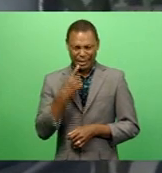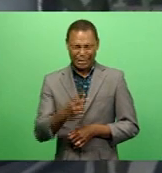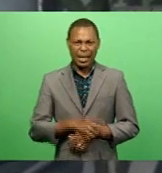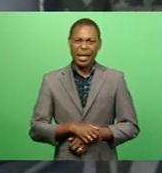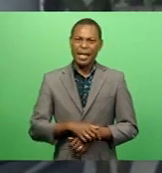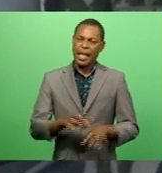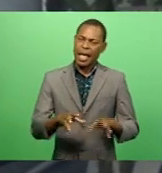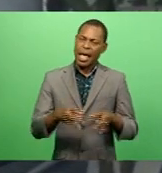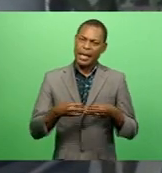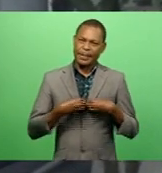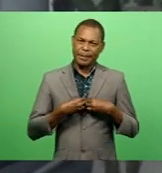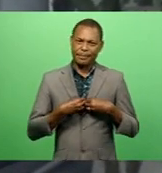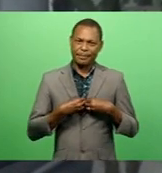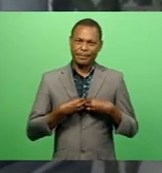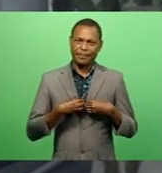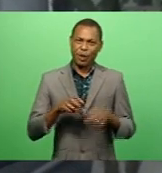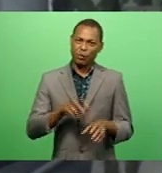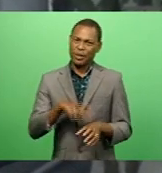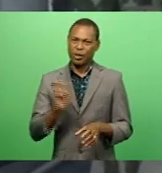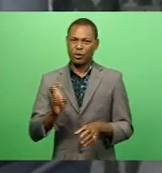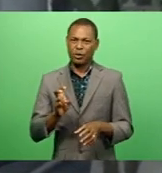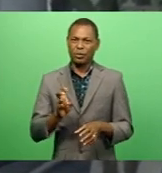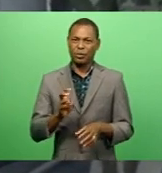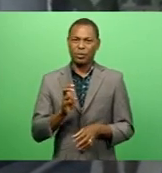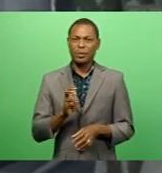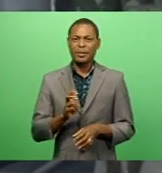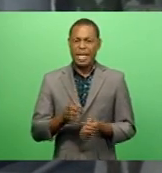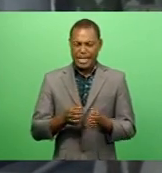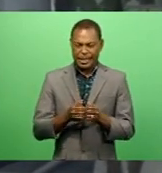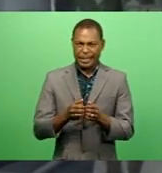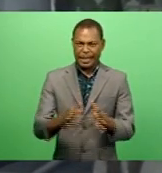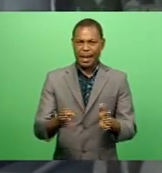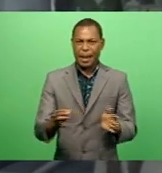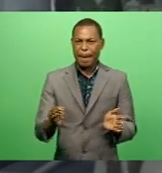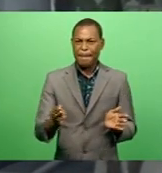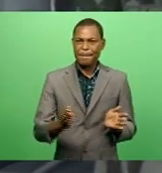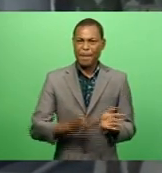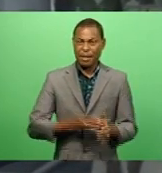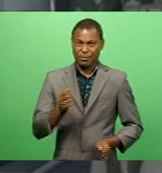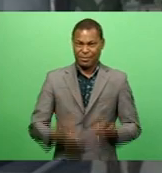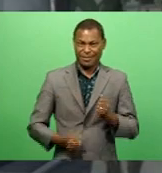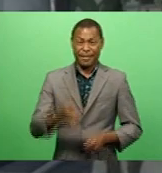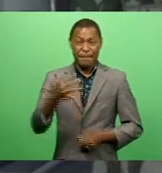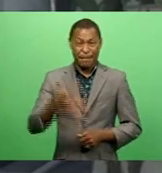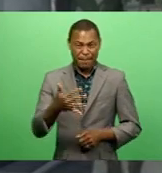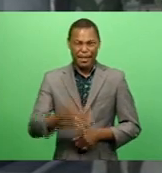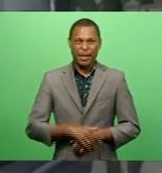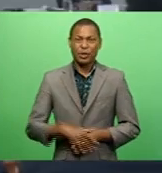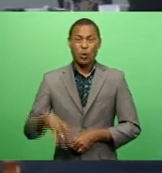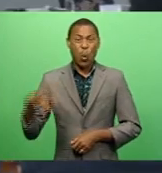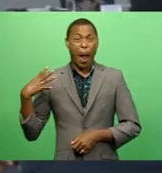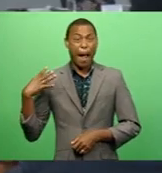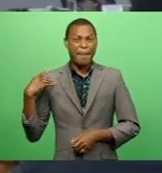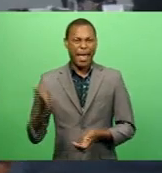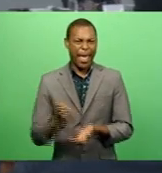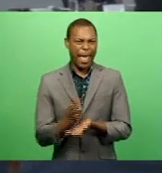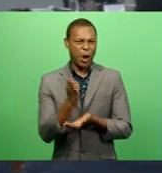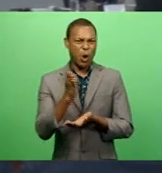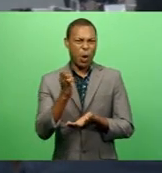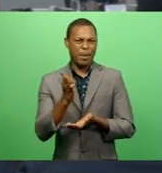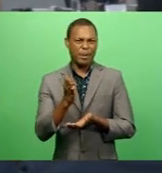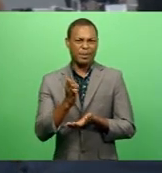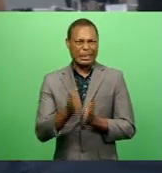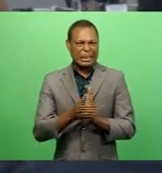resignation. Her resignation comes into effect from the 15th of March. She plans to apply her economic expertise to take